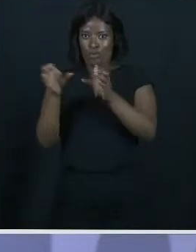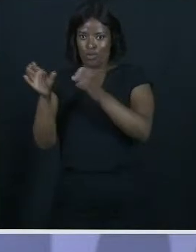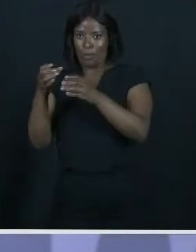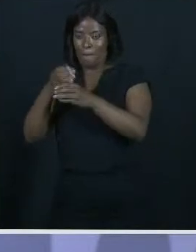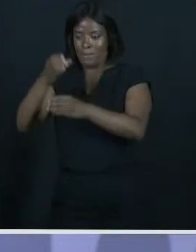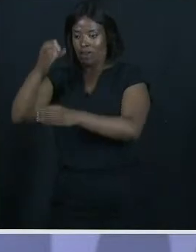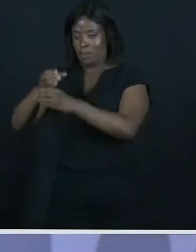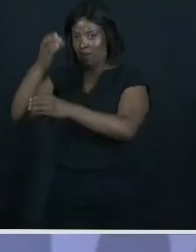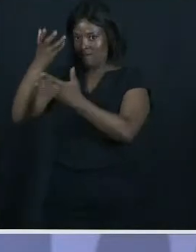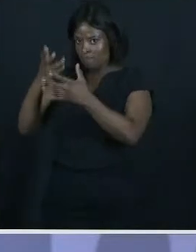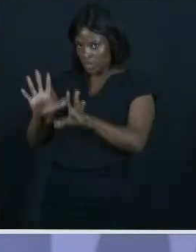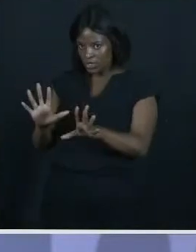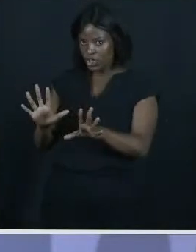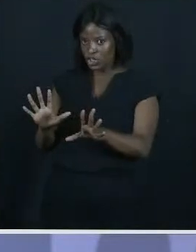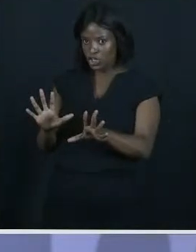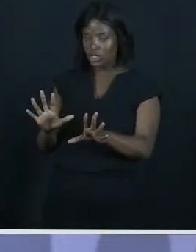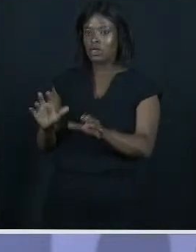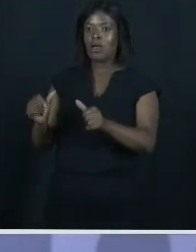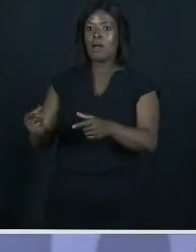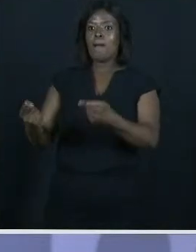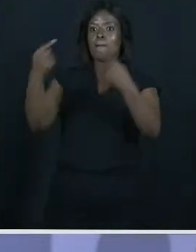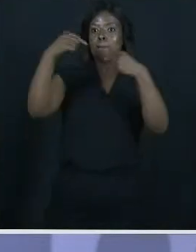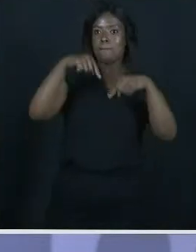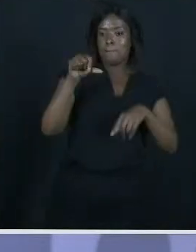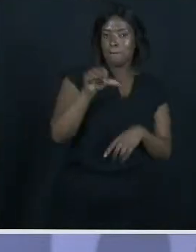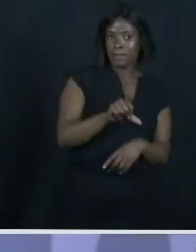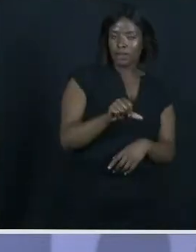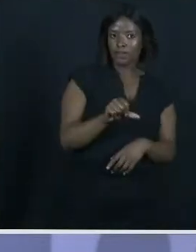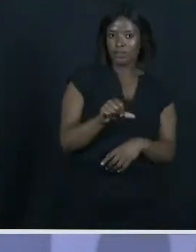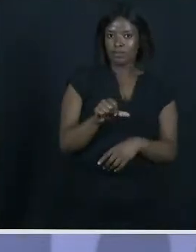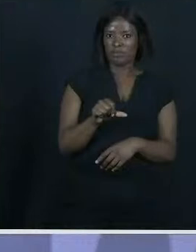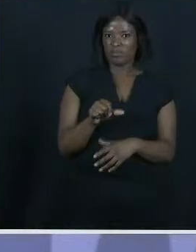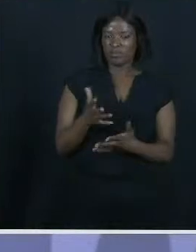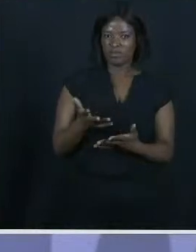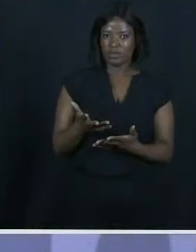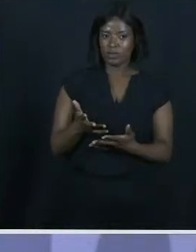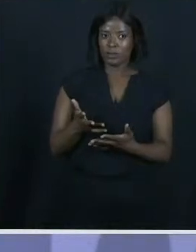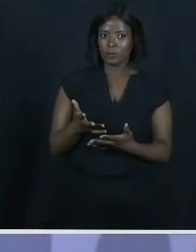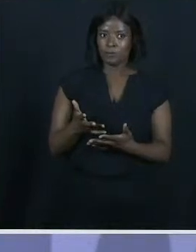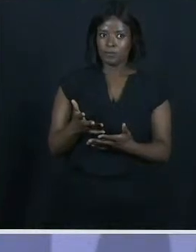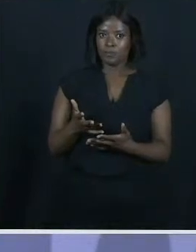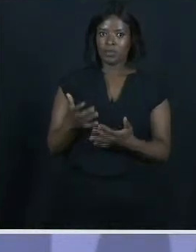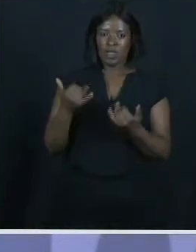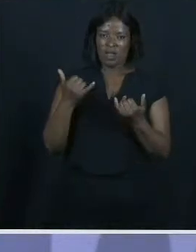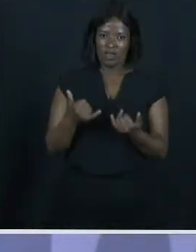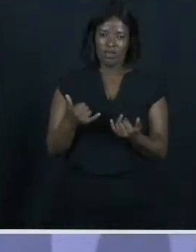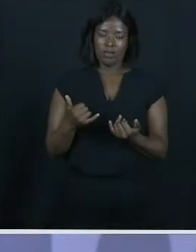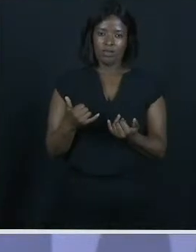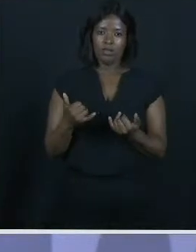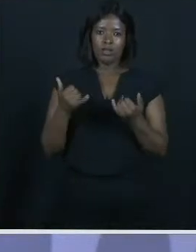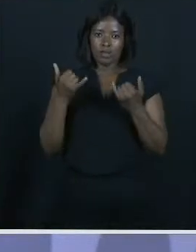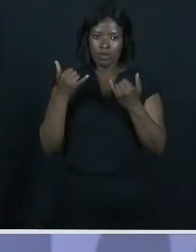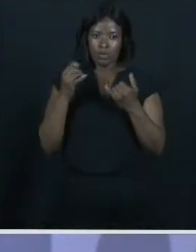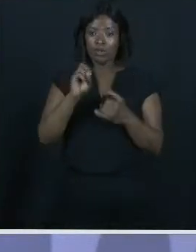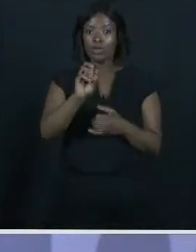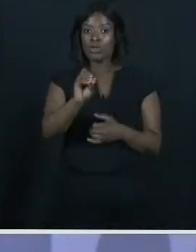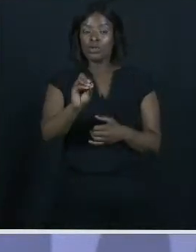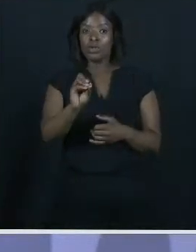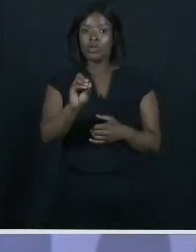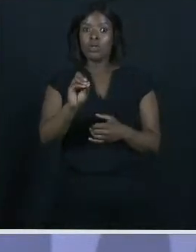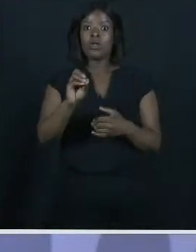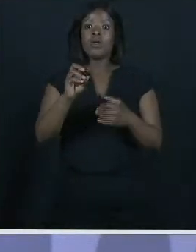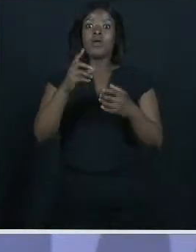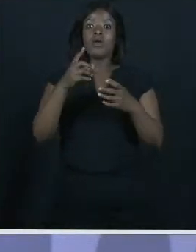who will work on the report back. I think we're close here now. We're not going to come back. Yes. So we